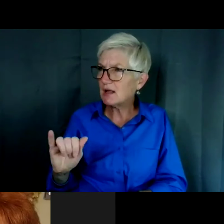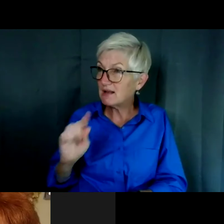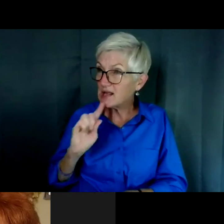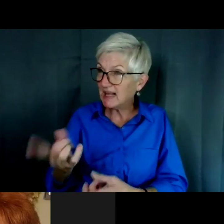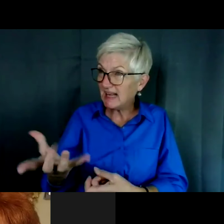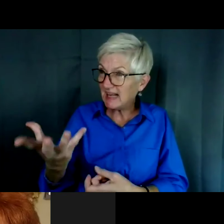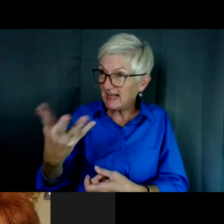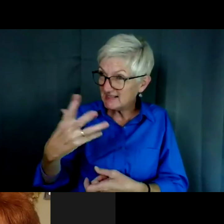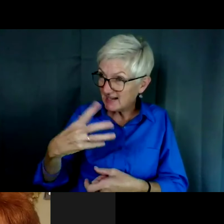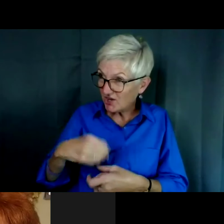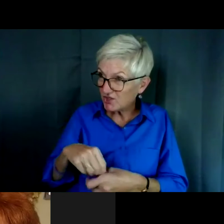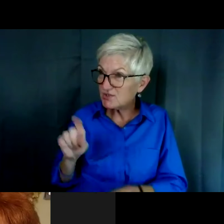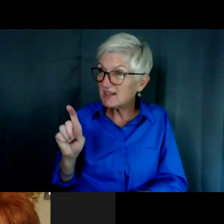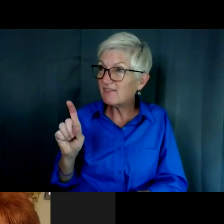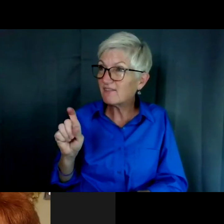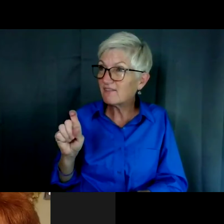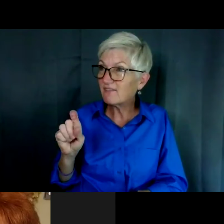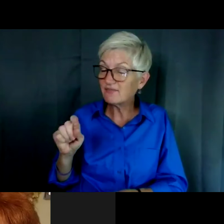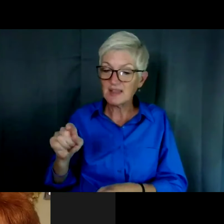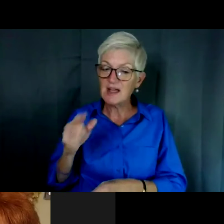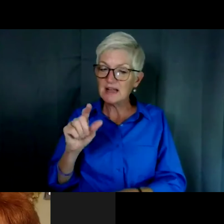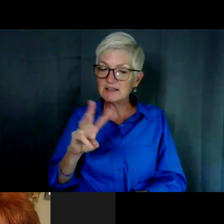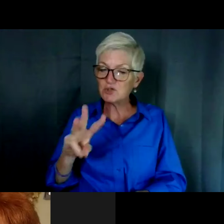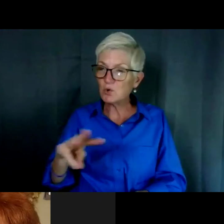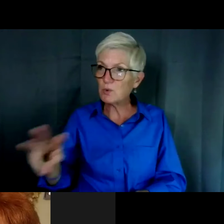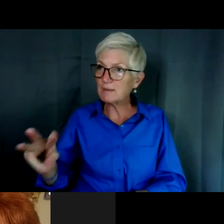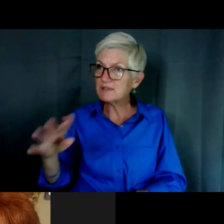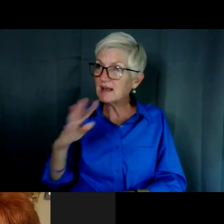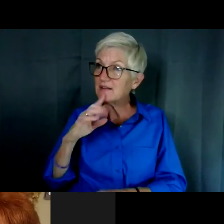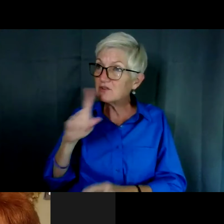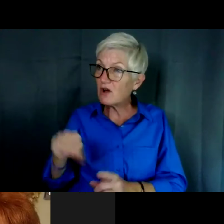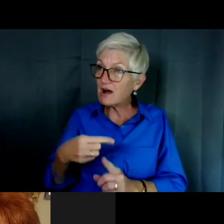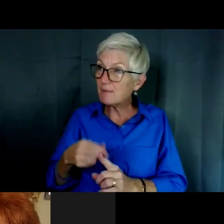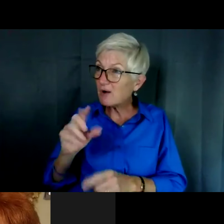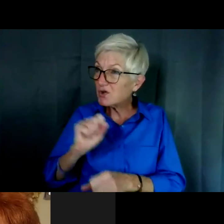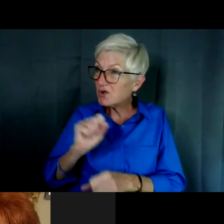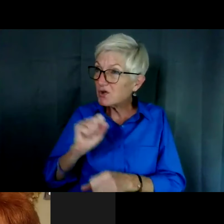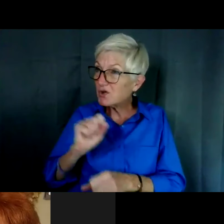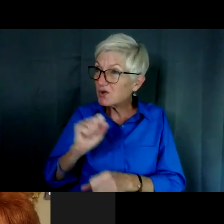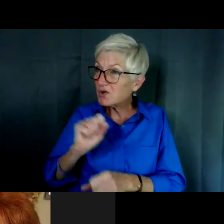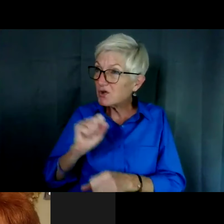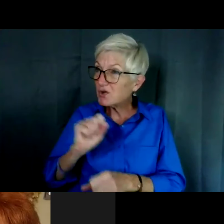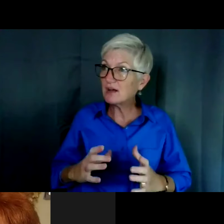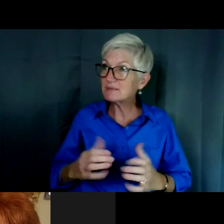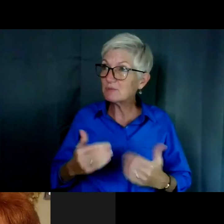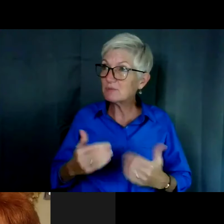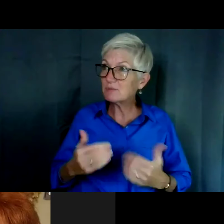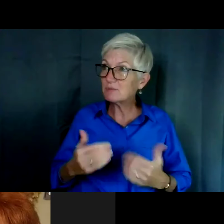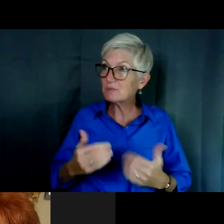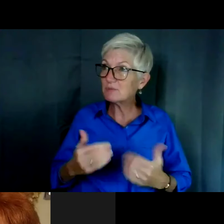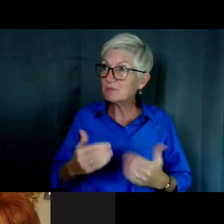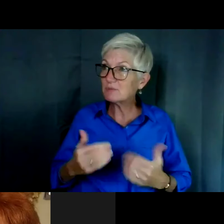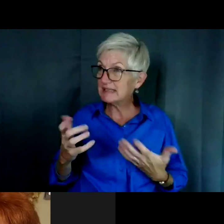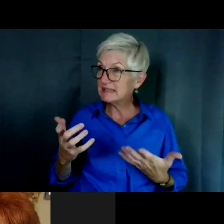it talk about their workers or their customers they serve as having disabilities? Is it done so